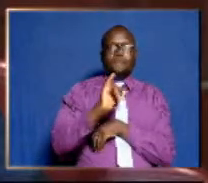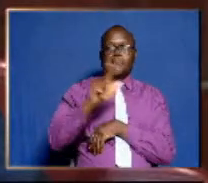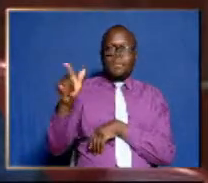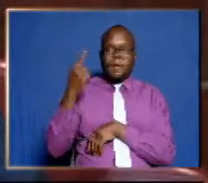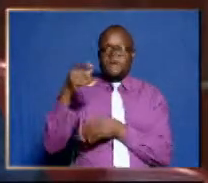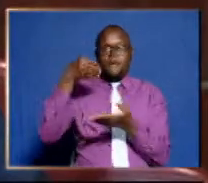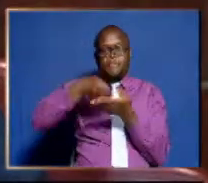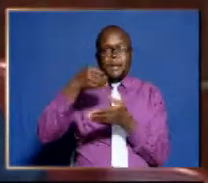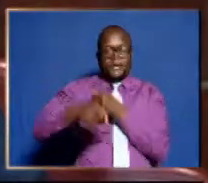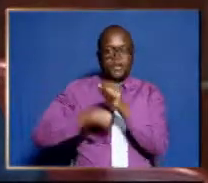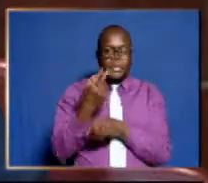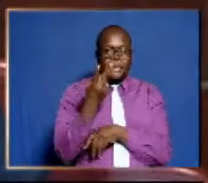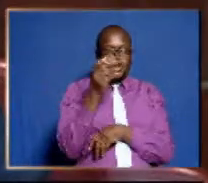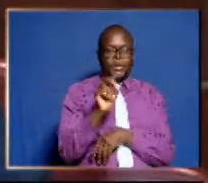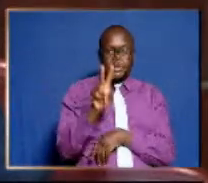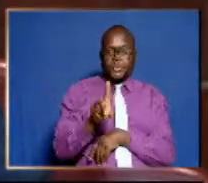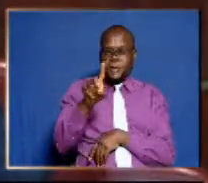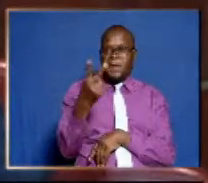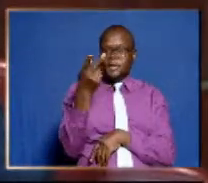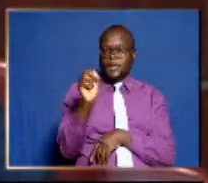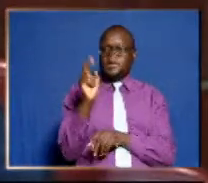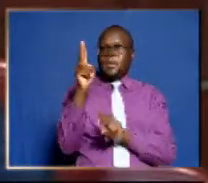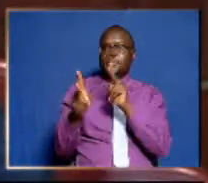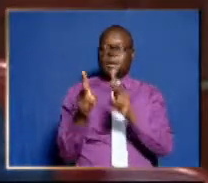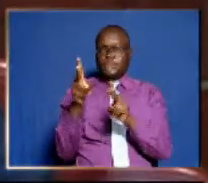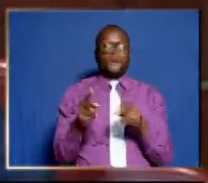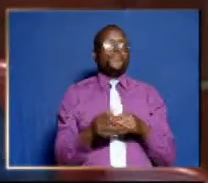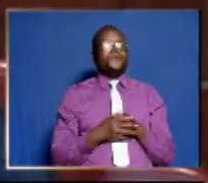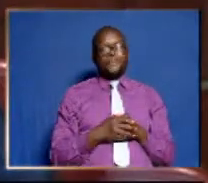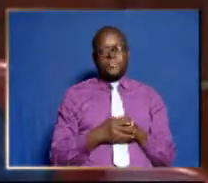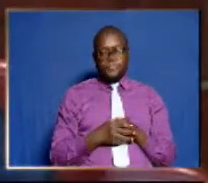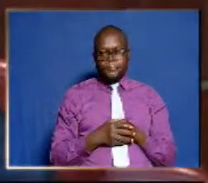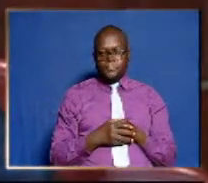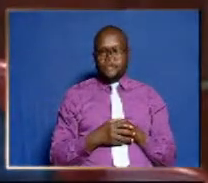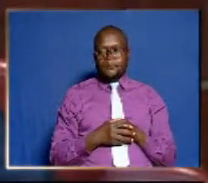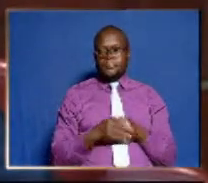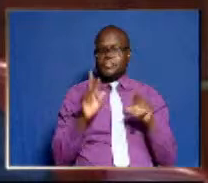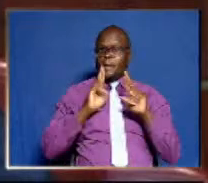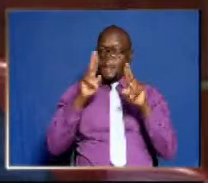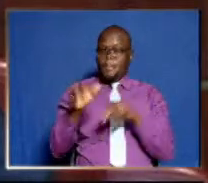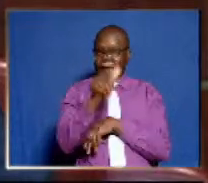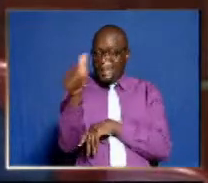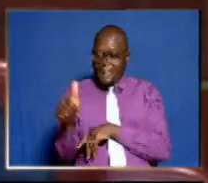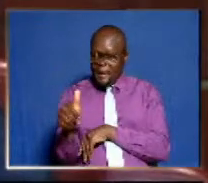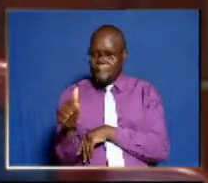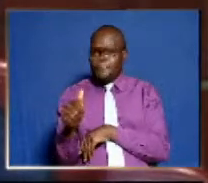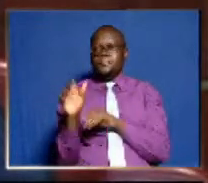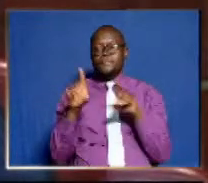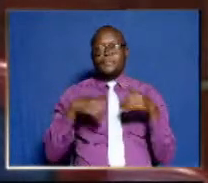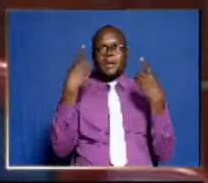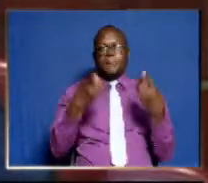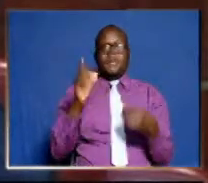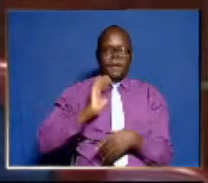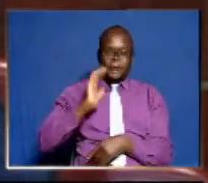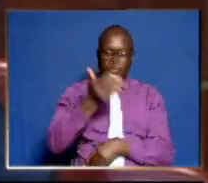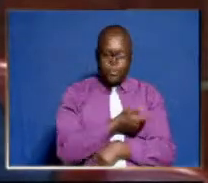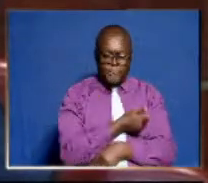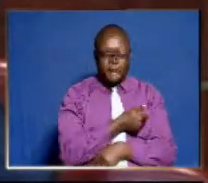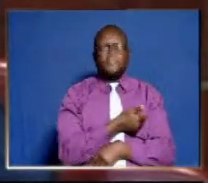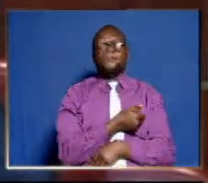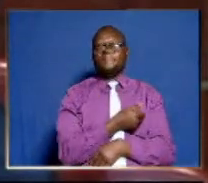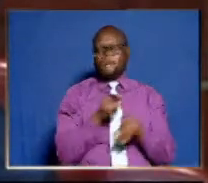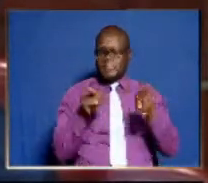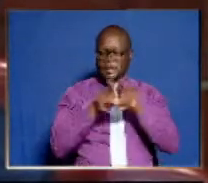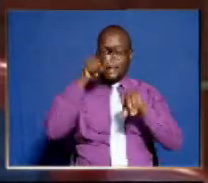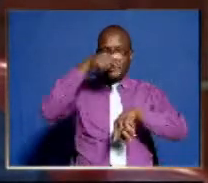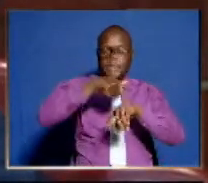the financial year 2021-2022. The consolidated report of the departmental committees, as well